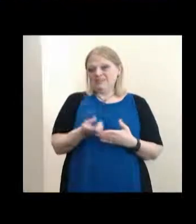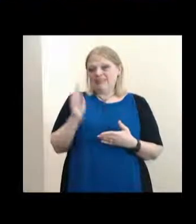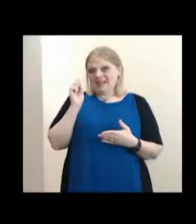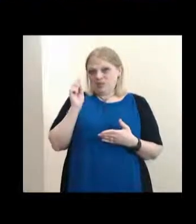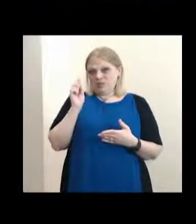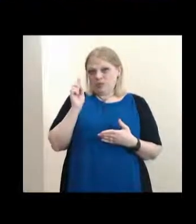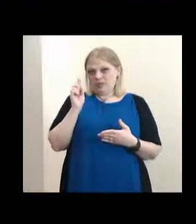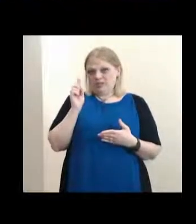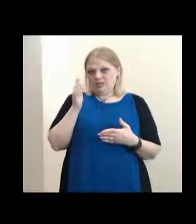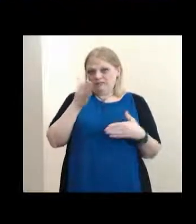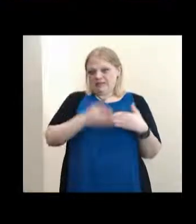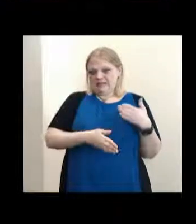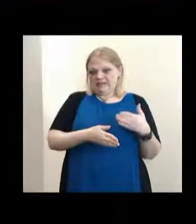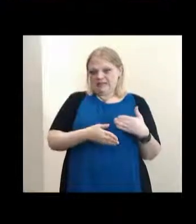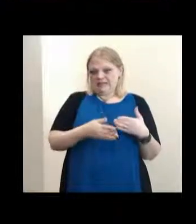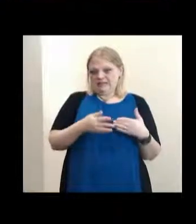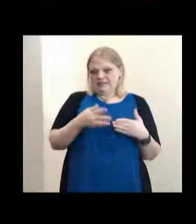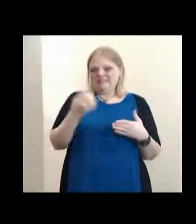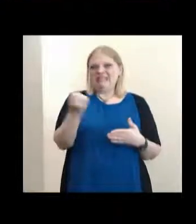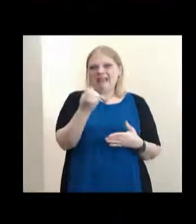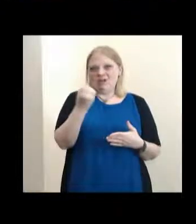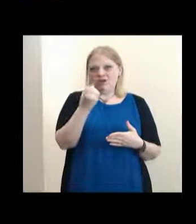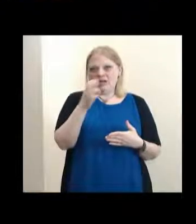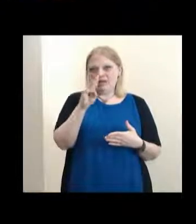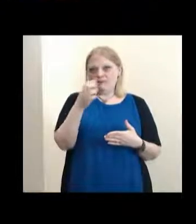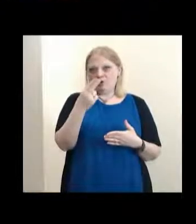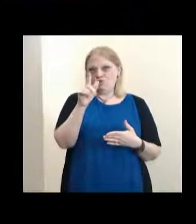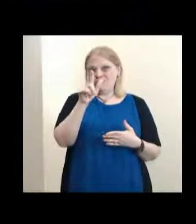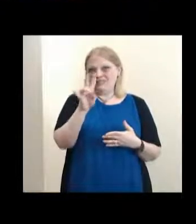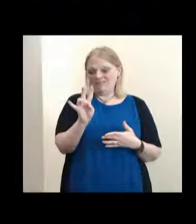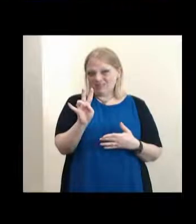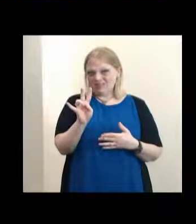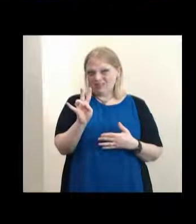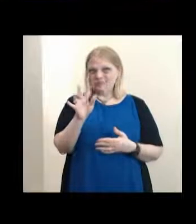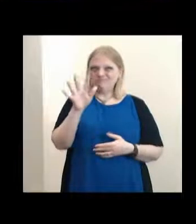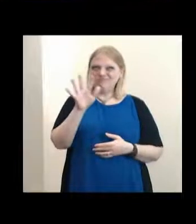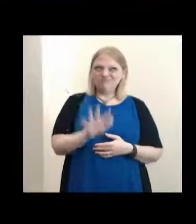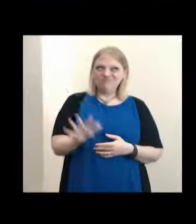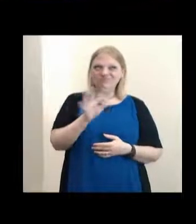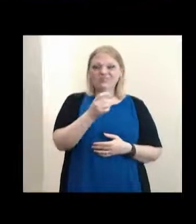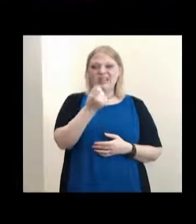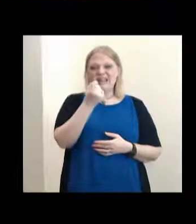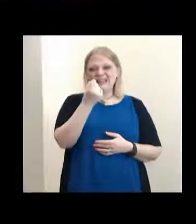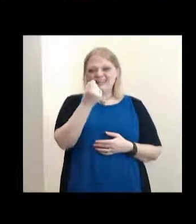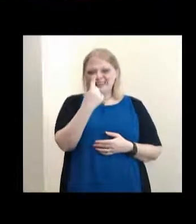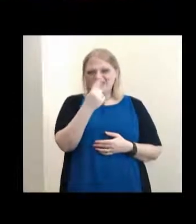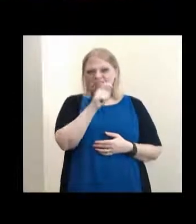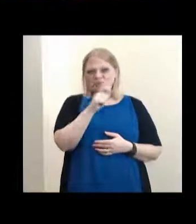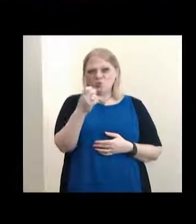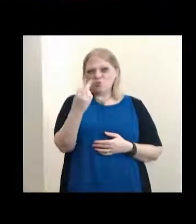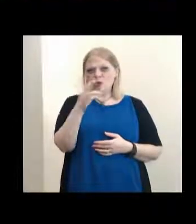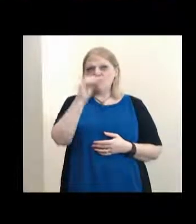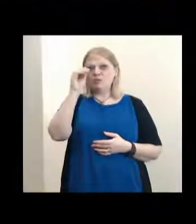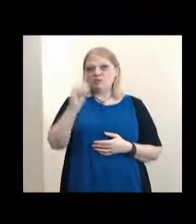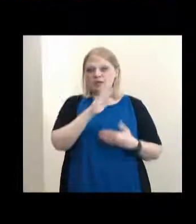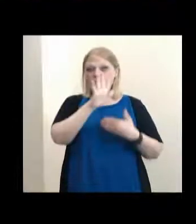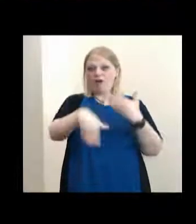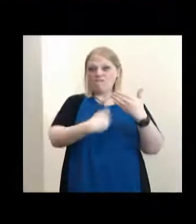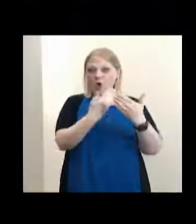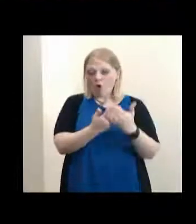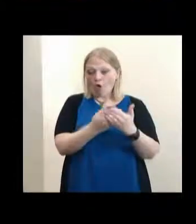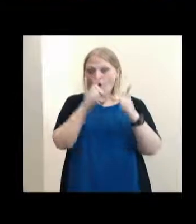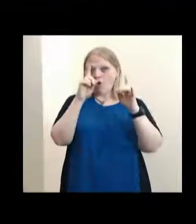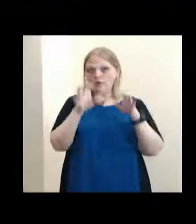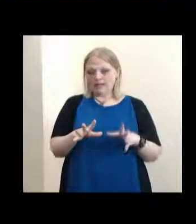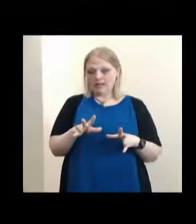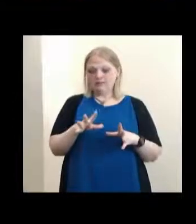ending on this past Saturday, March 27th, about 11 to 12% of all the tests among